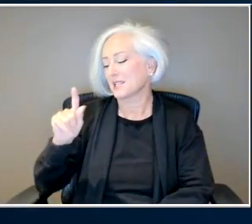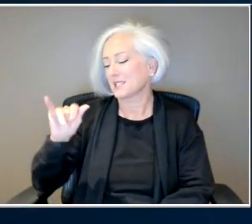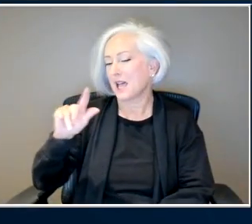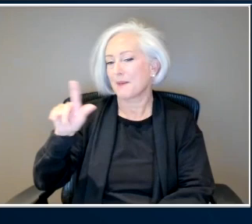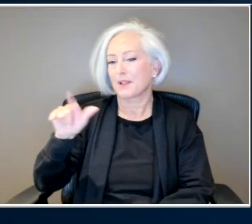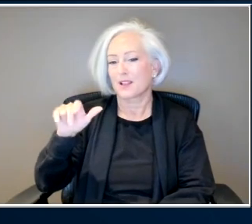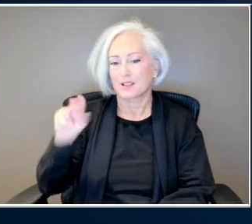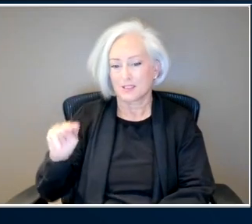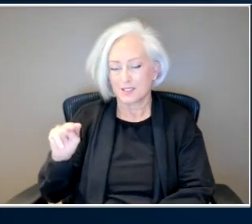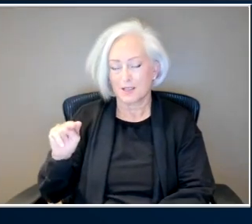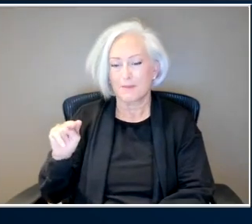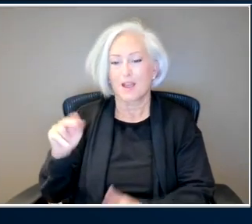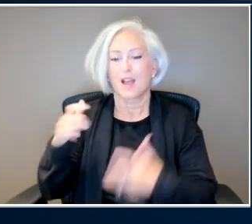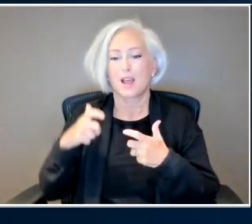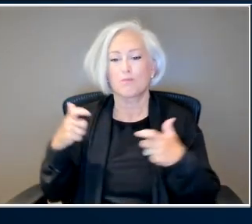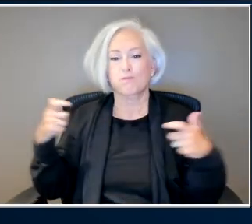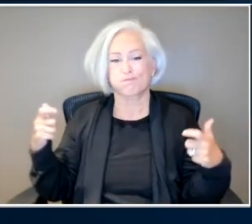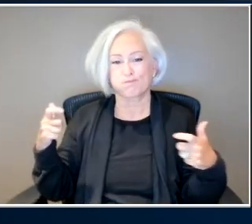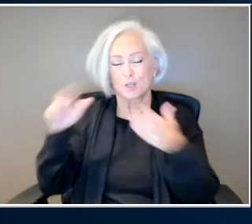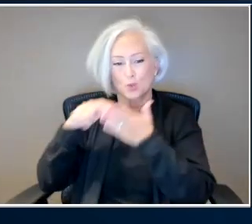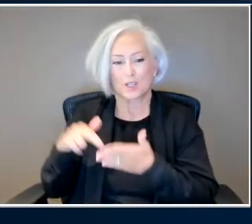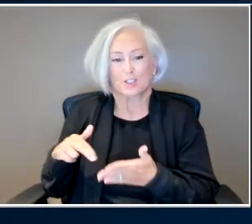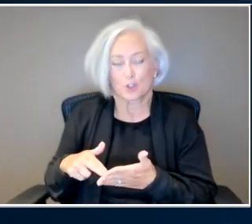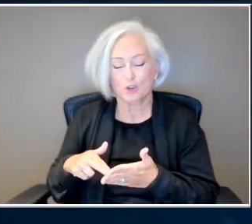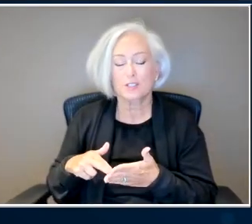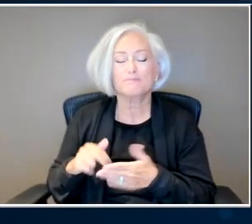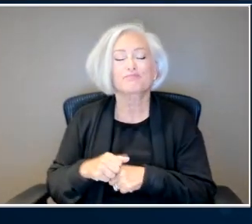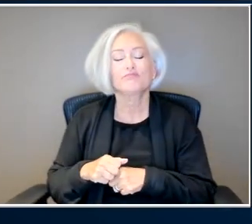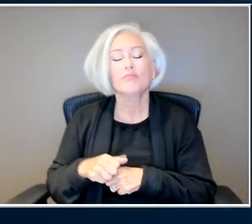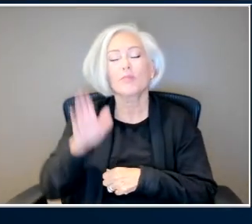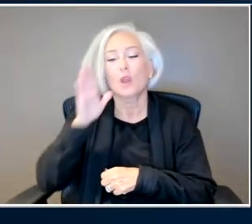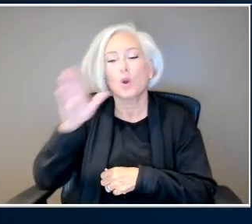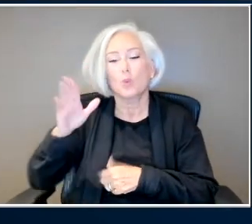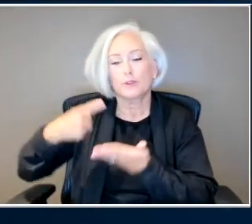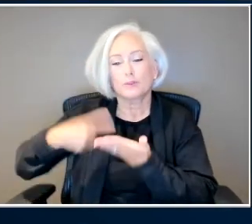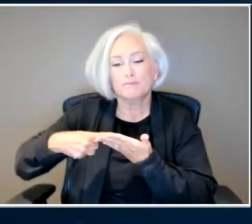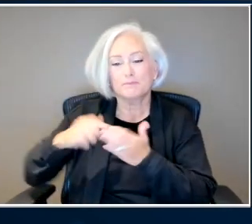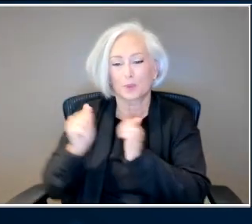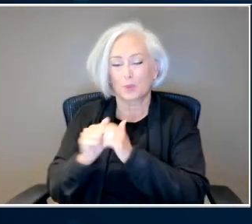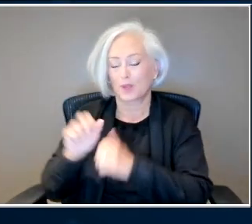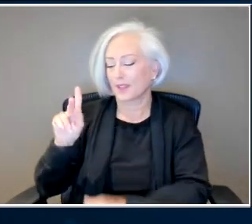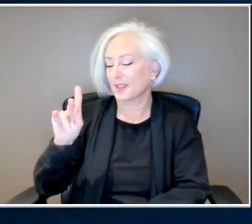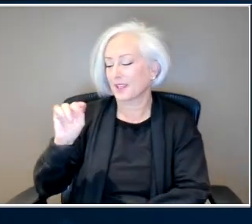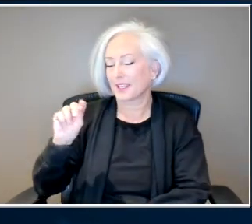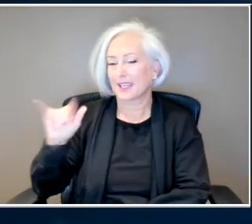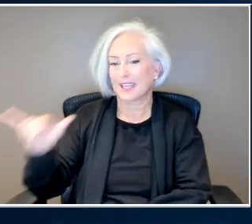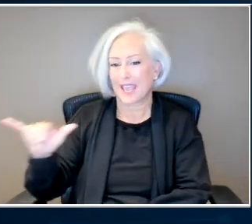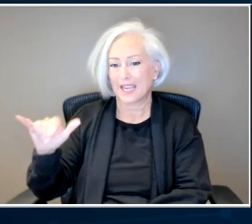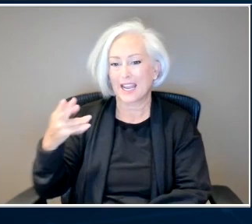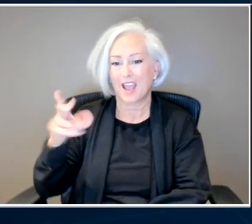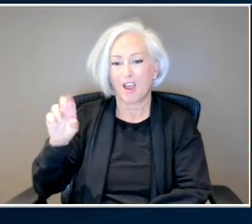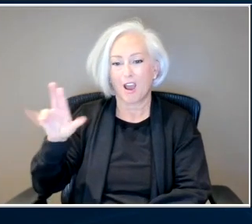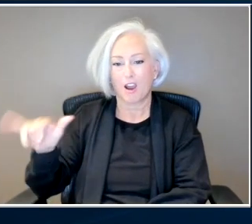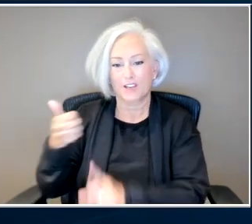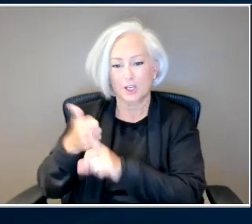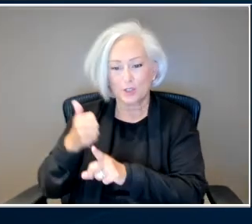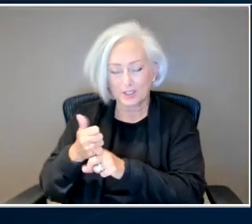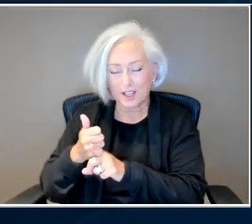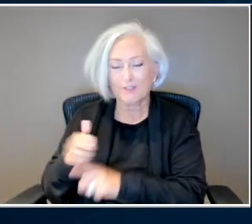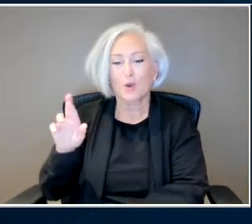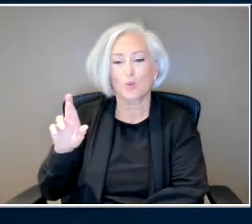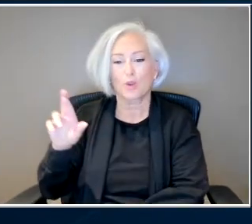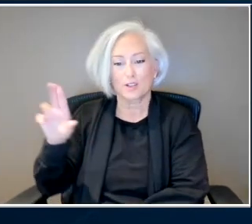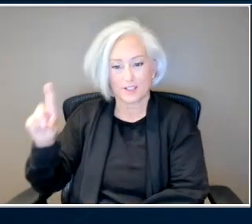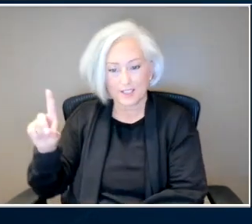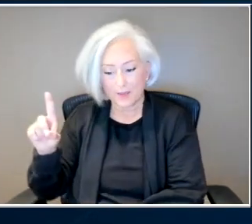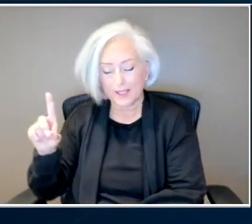with Katie Harvey, a registered dietitian and eating disorder specialist. We'll ask her about GLP-1's potential role in